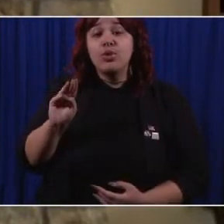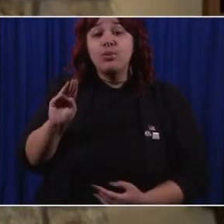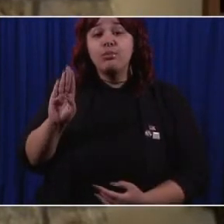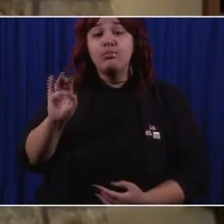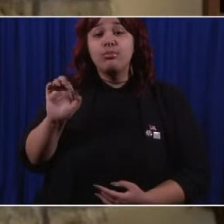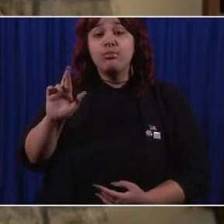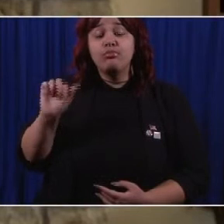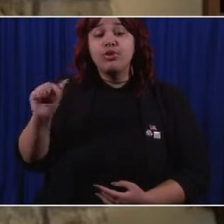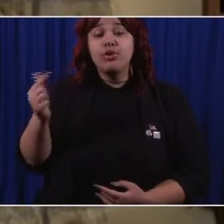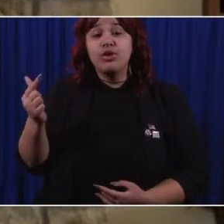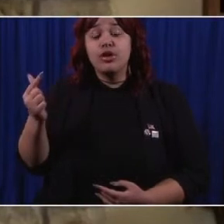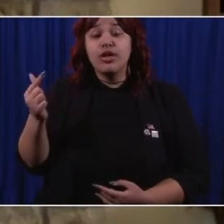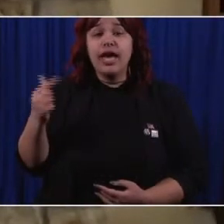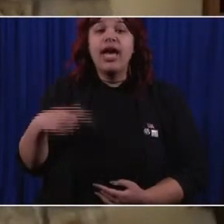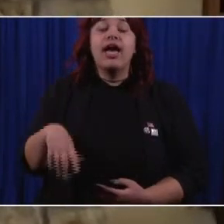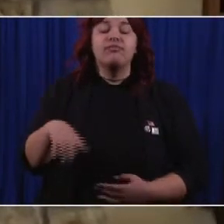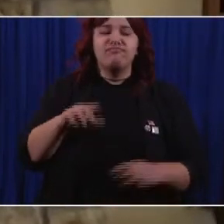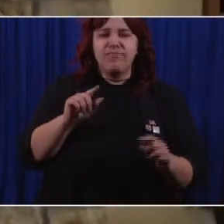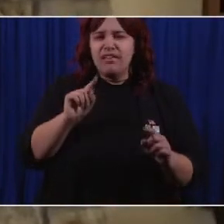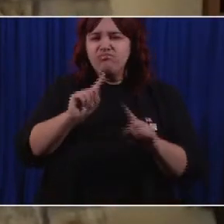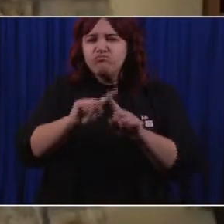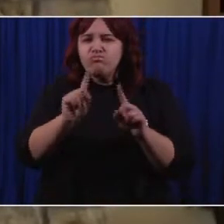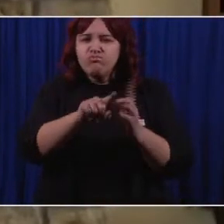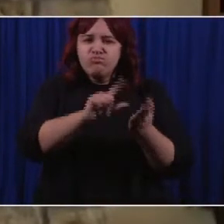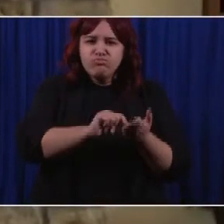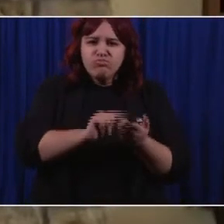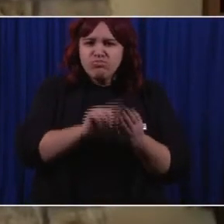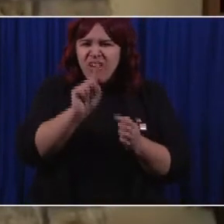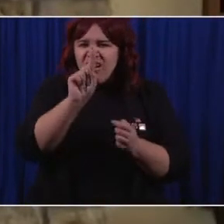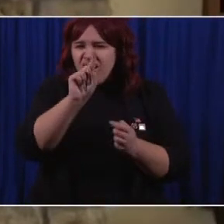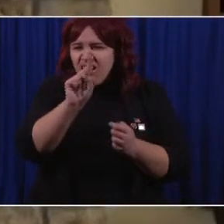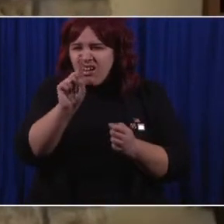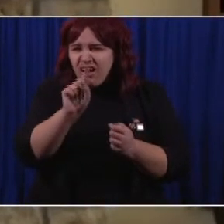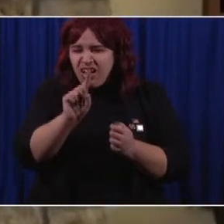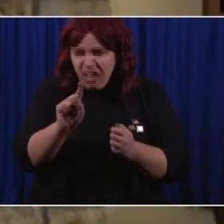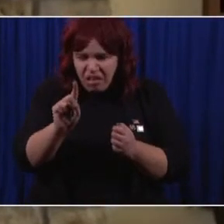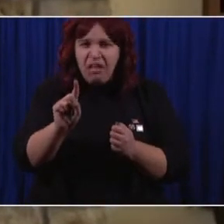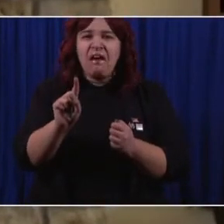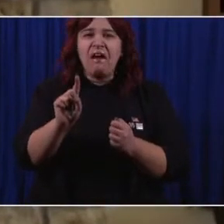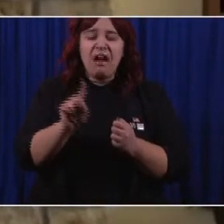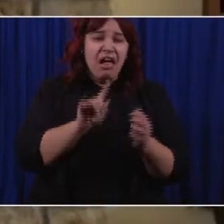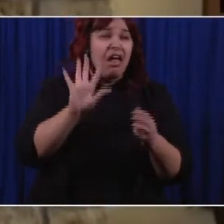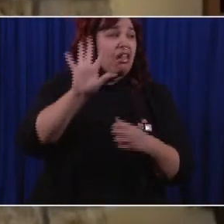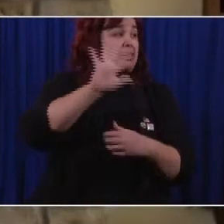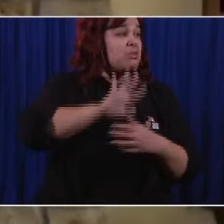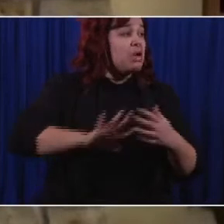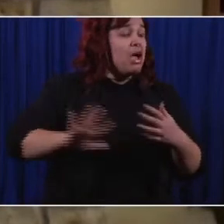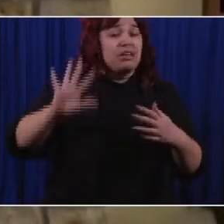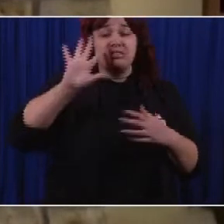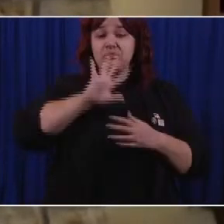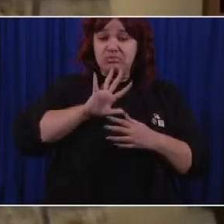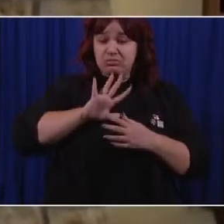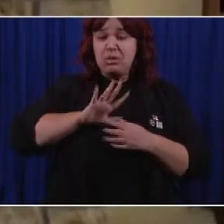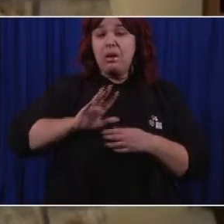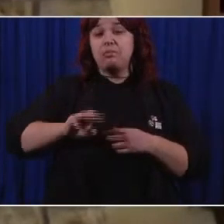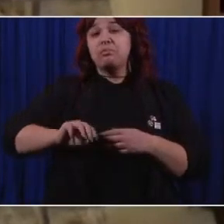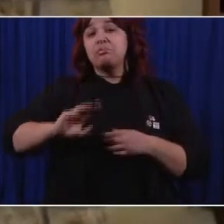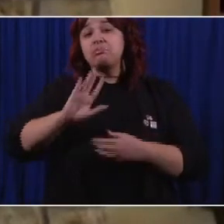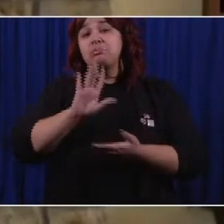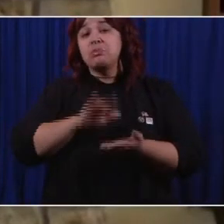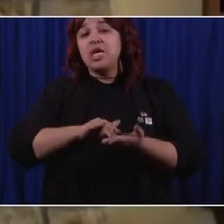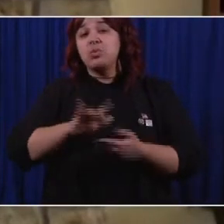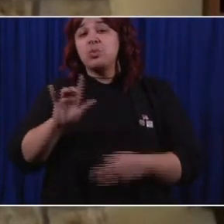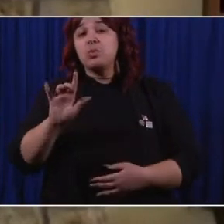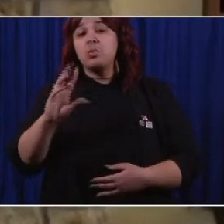that Ohio is behind all the surrounding states in the rate of giving shots. We're way behind West Virginia, but we're